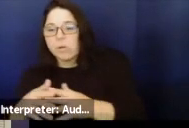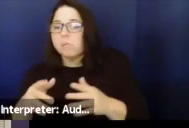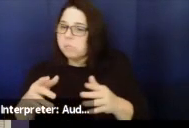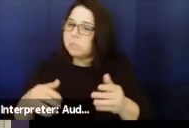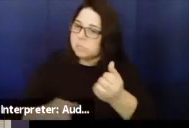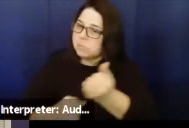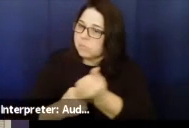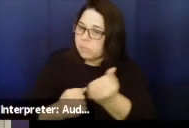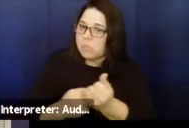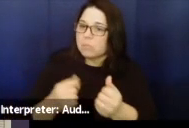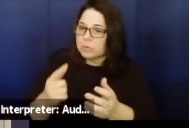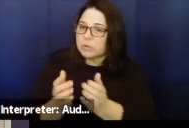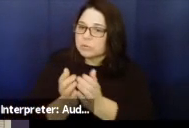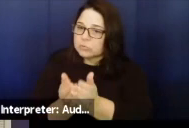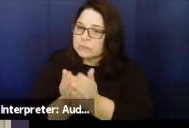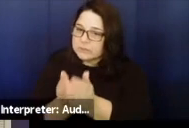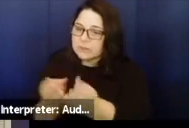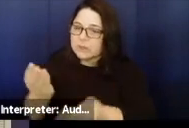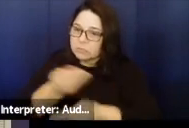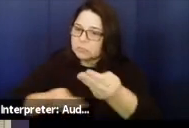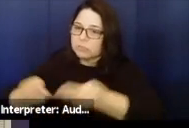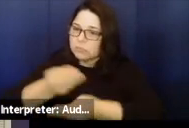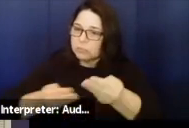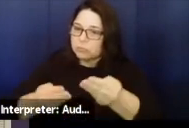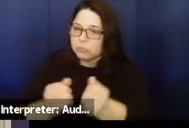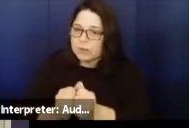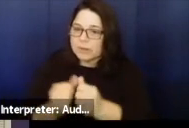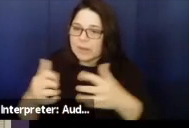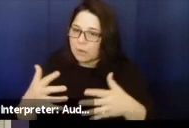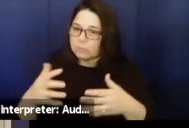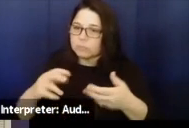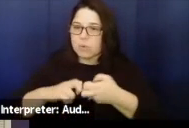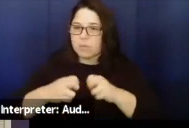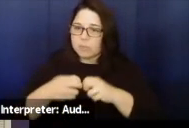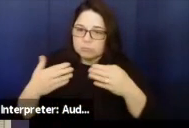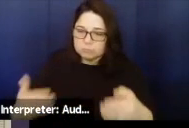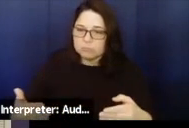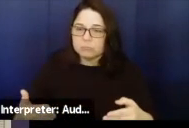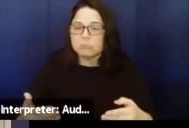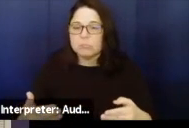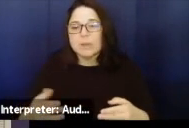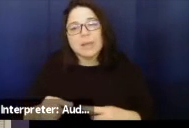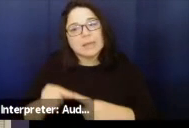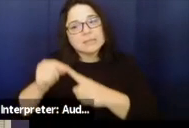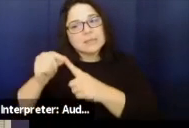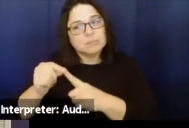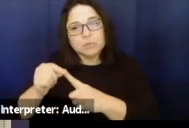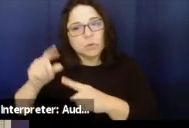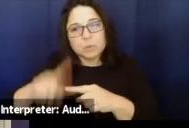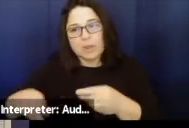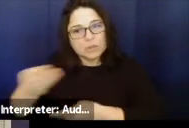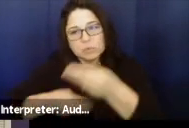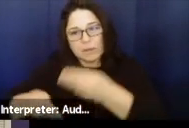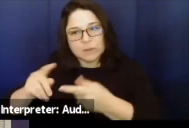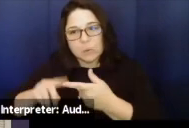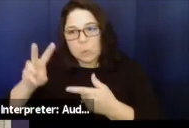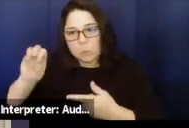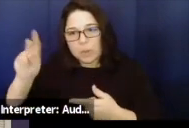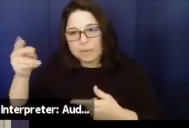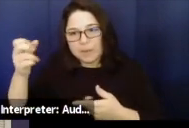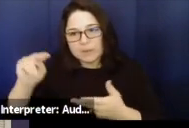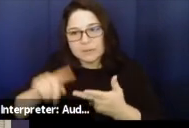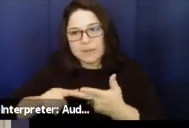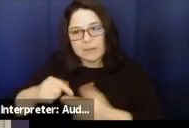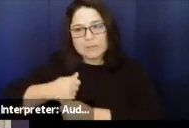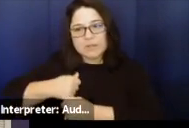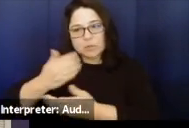with nationals of the belligerent countries without hindrance, except in weapons and military supplies. This